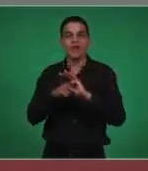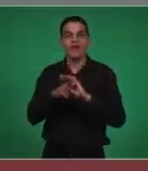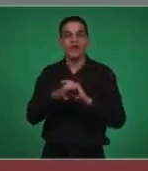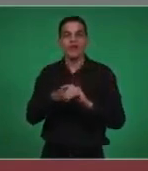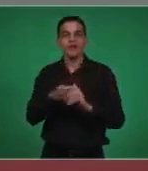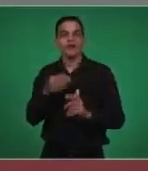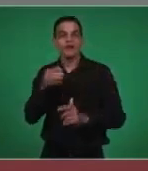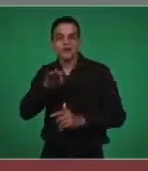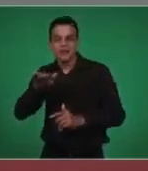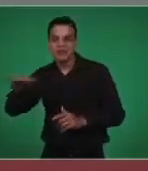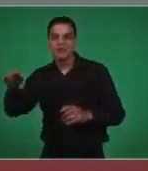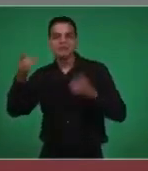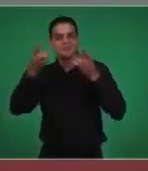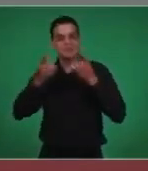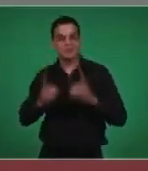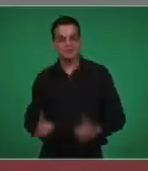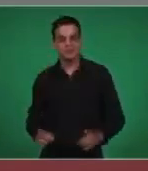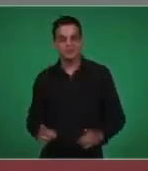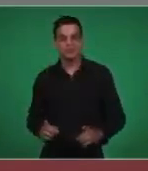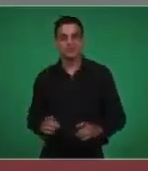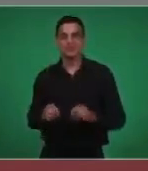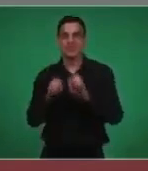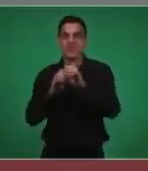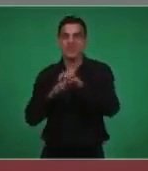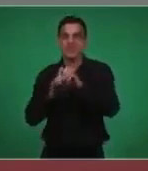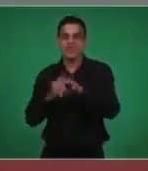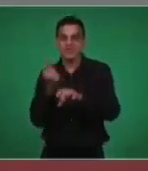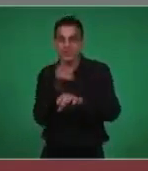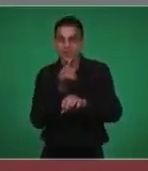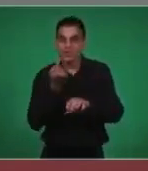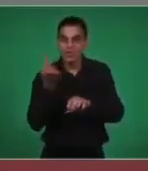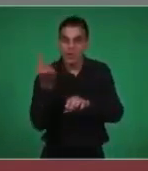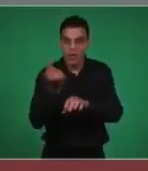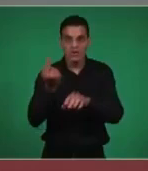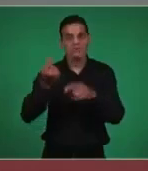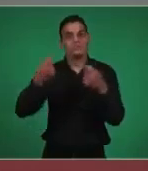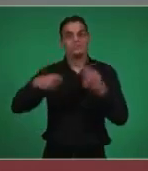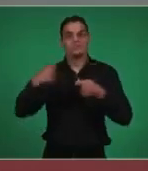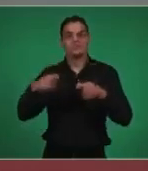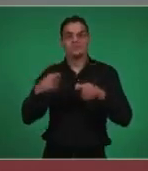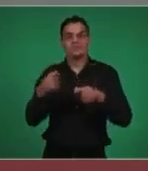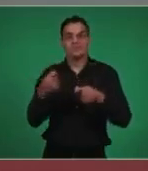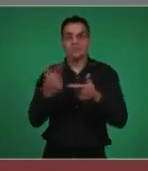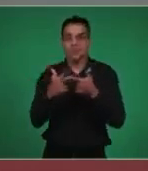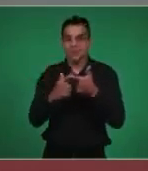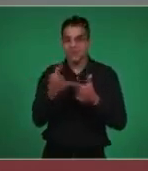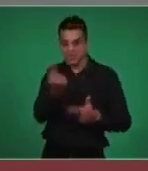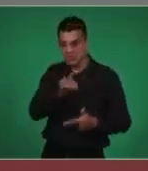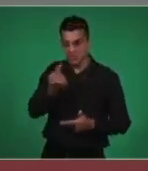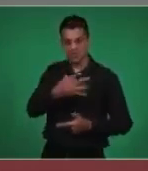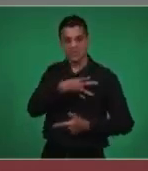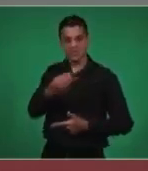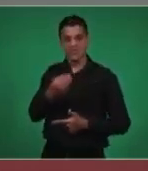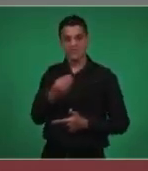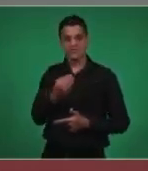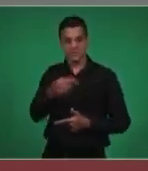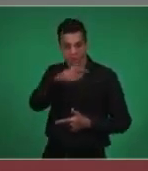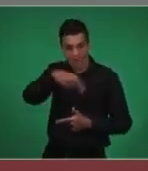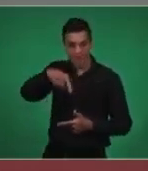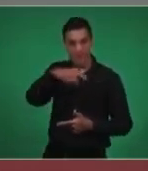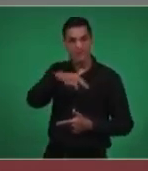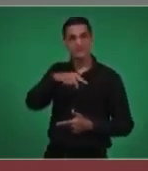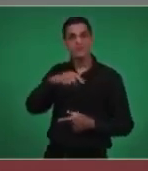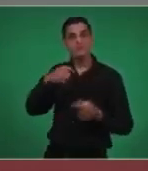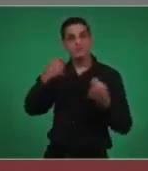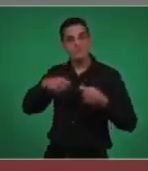the children with deficiencies. The teachings that we have here are ours. So our children are the ones